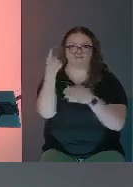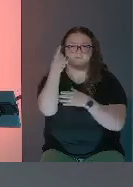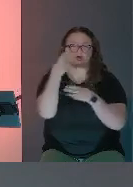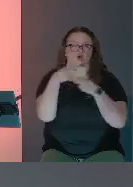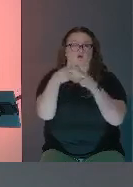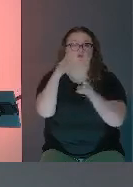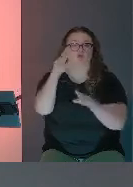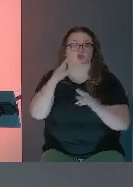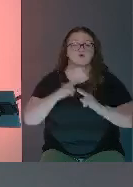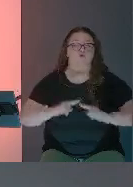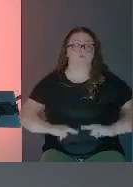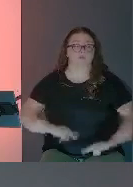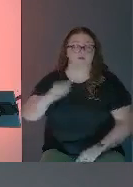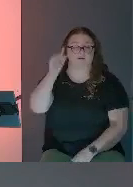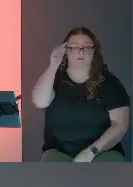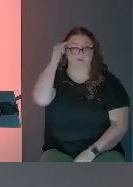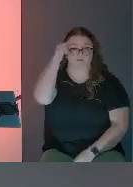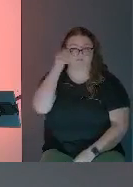The third of seven.